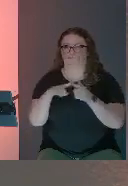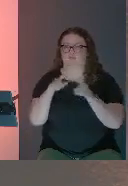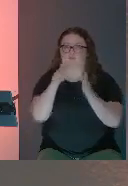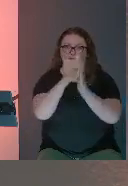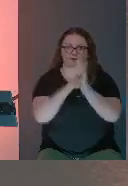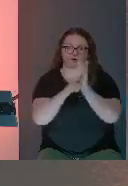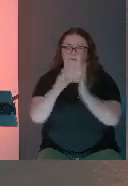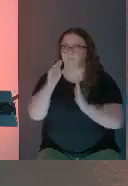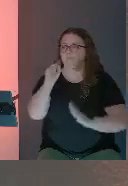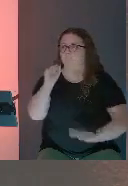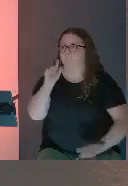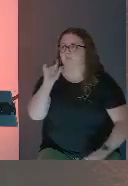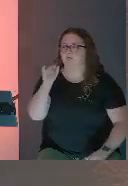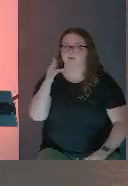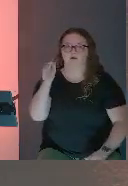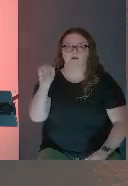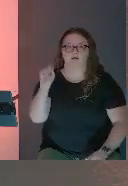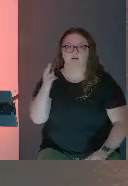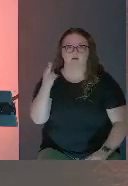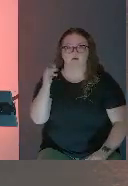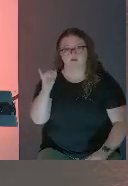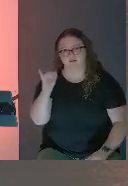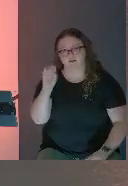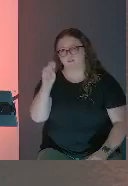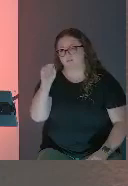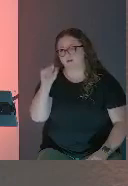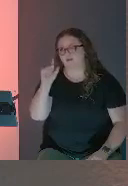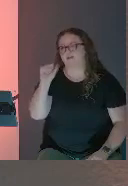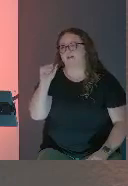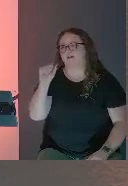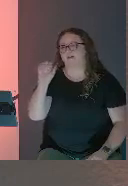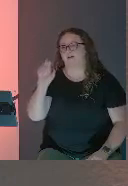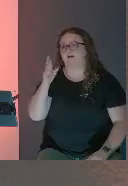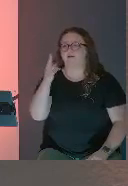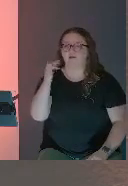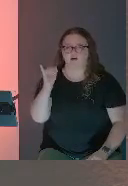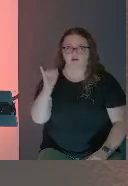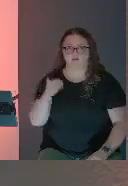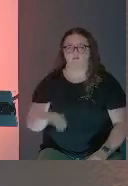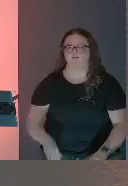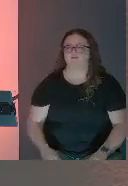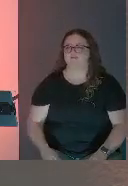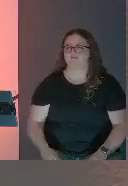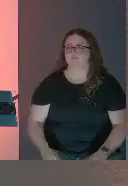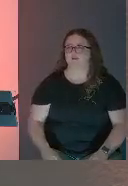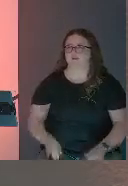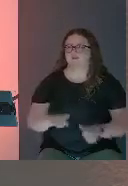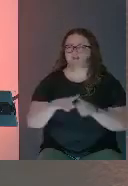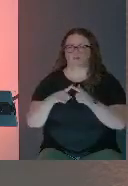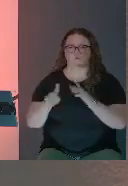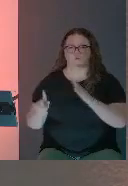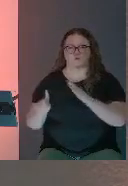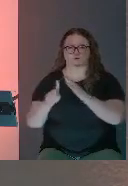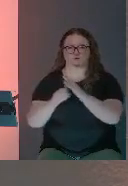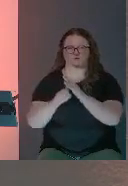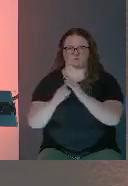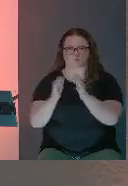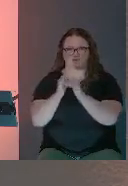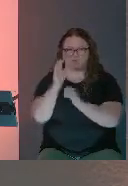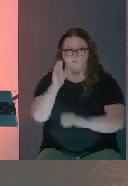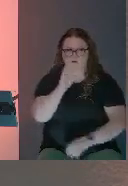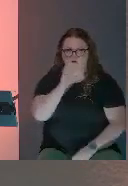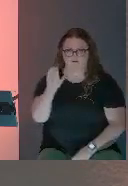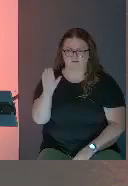And then Jesus shows up in the New Testament. And because of the cross and what he does for his bride, the Christ, and you know what he does?